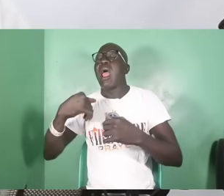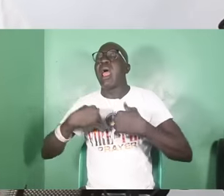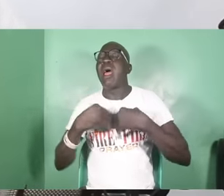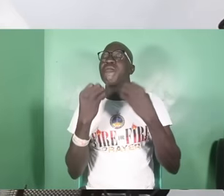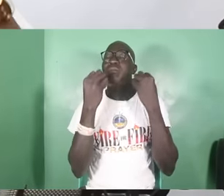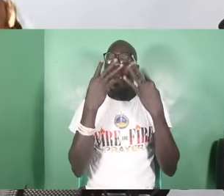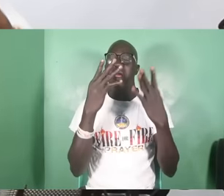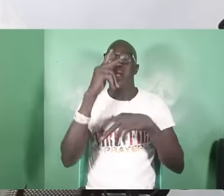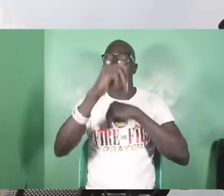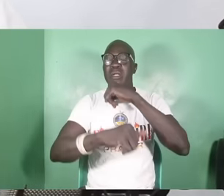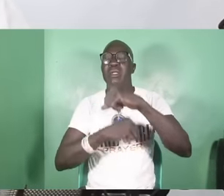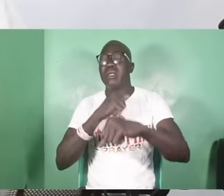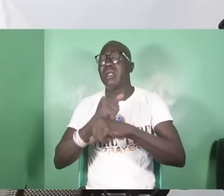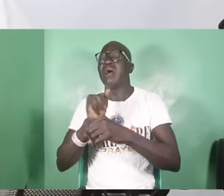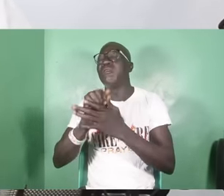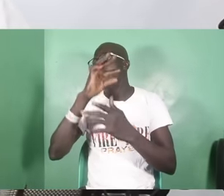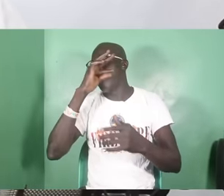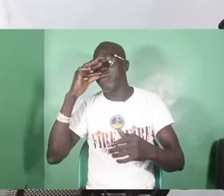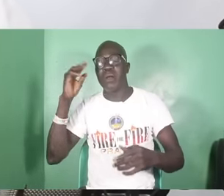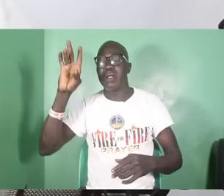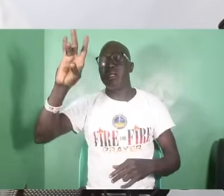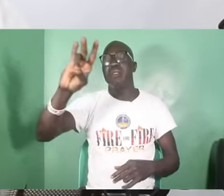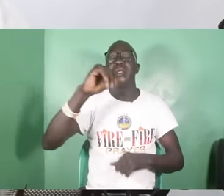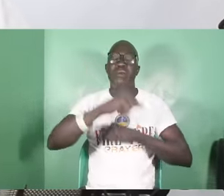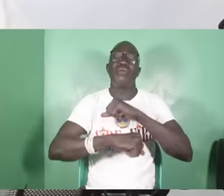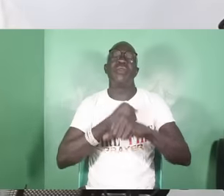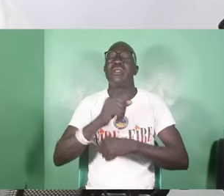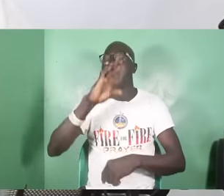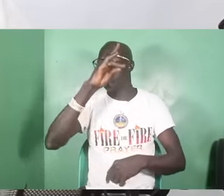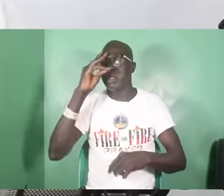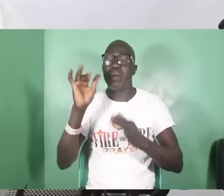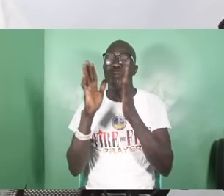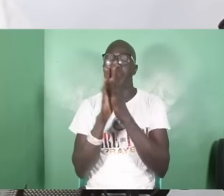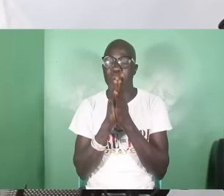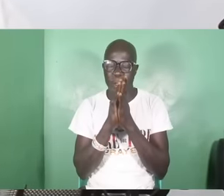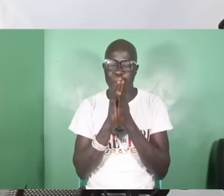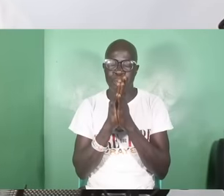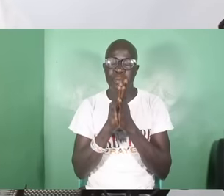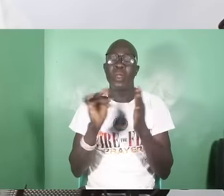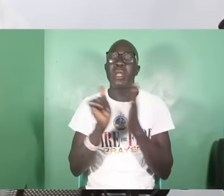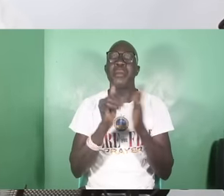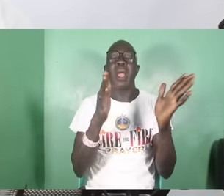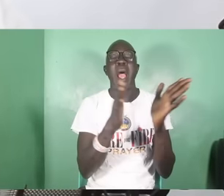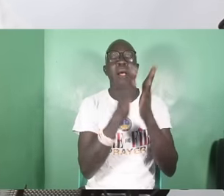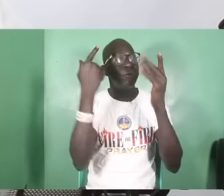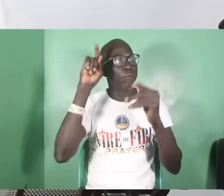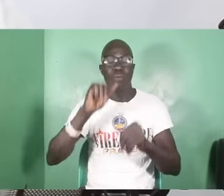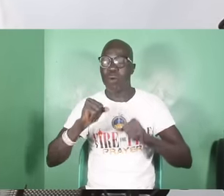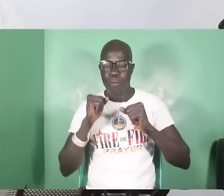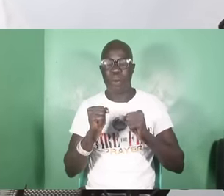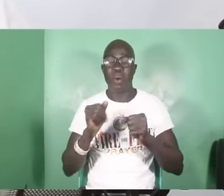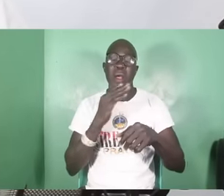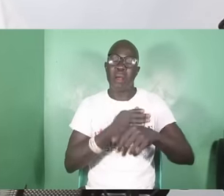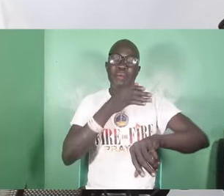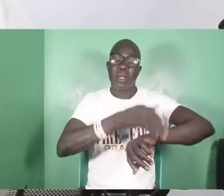coffee bow. What do make you back? I fasted for 7 years. No more feet bow. That's why I pray. Timothy Berry for asking for